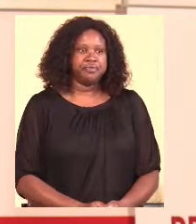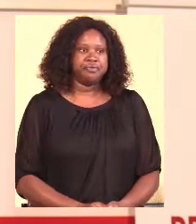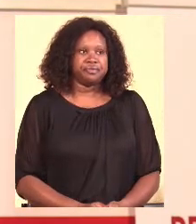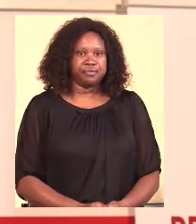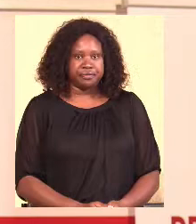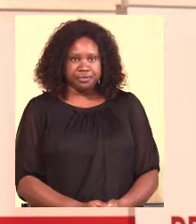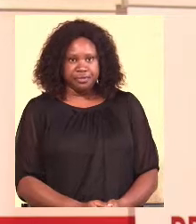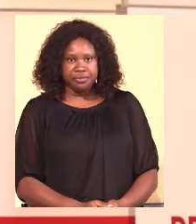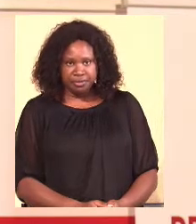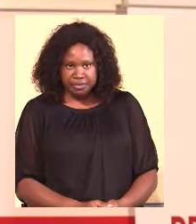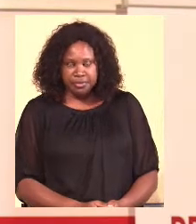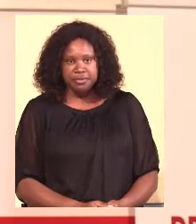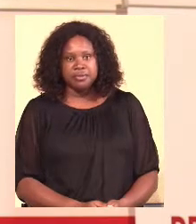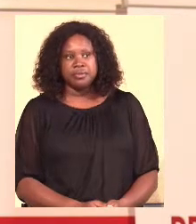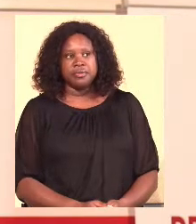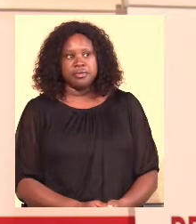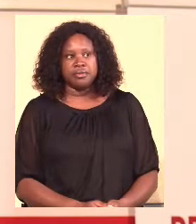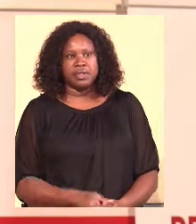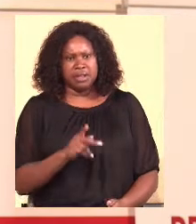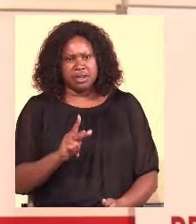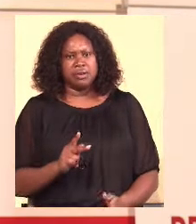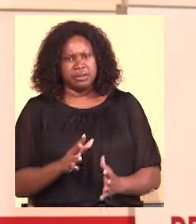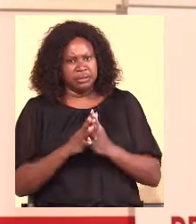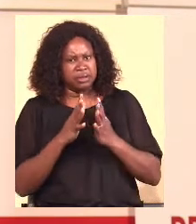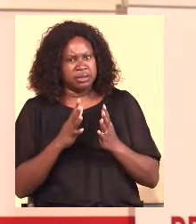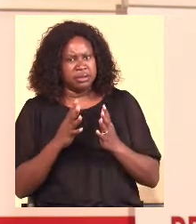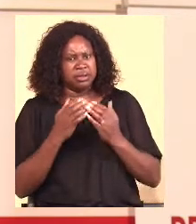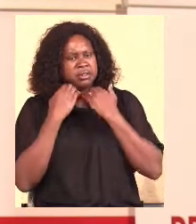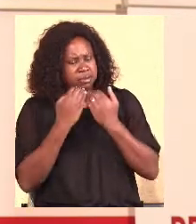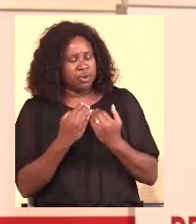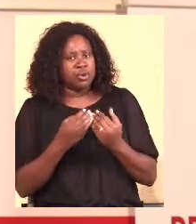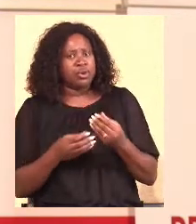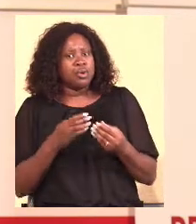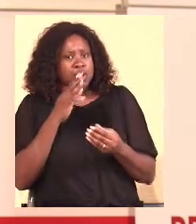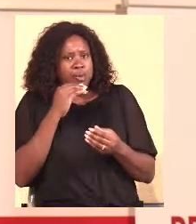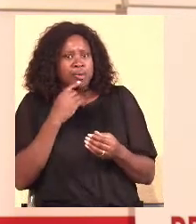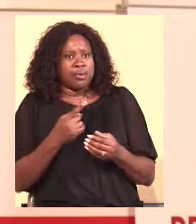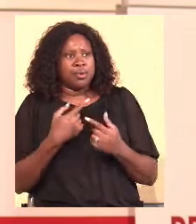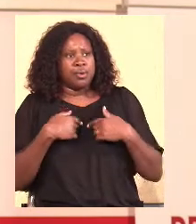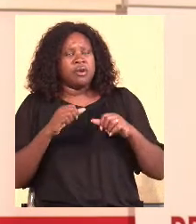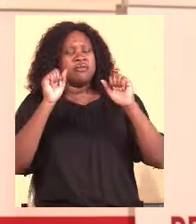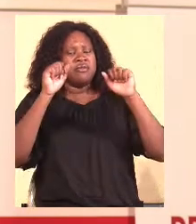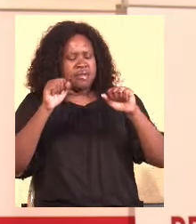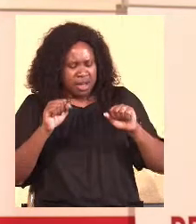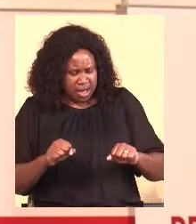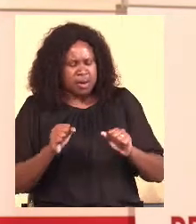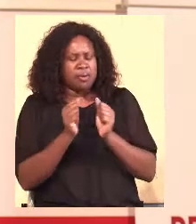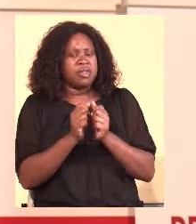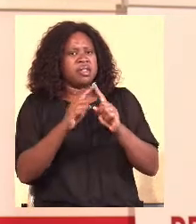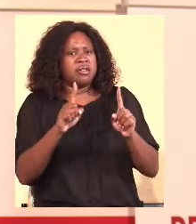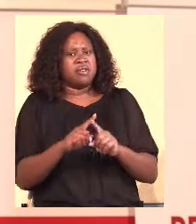It is also important to make mention of the fact that we have agreed with the different higher